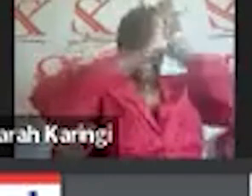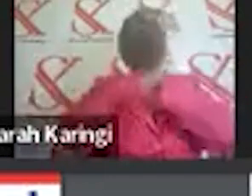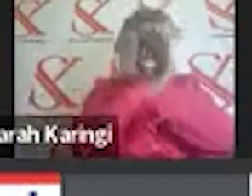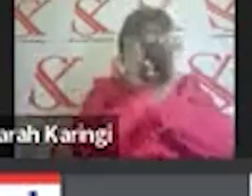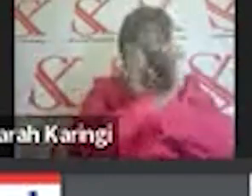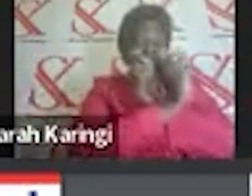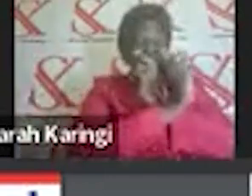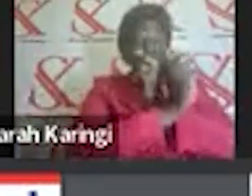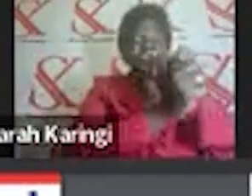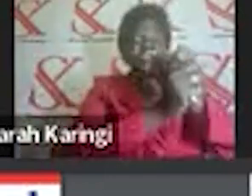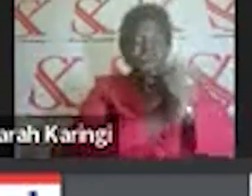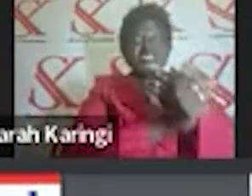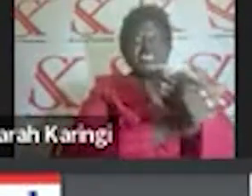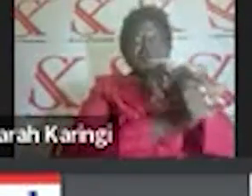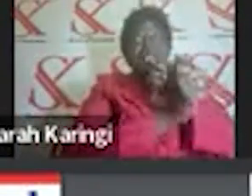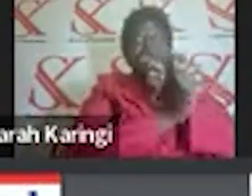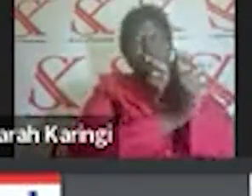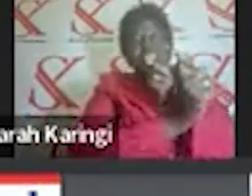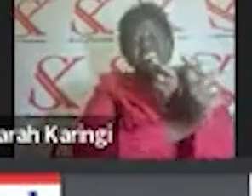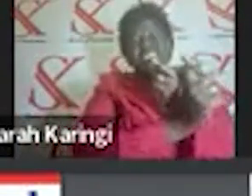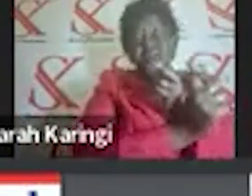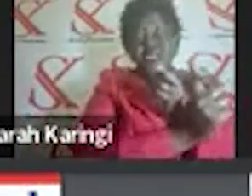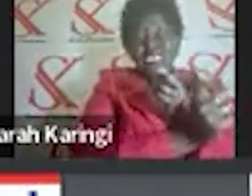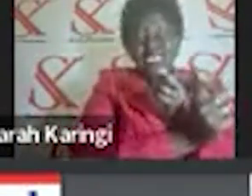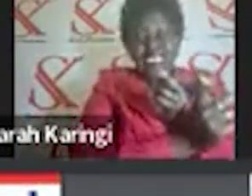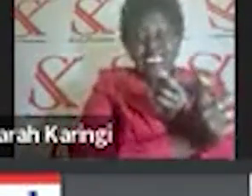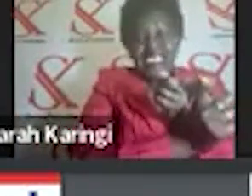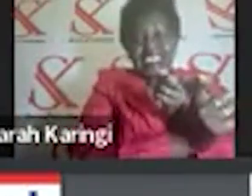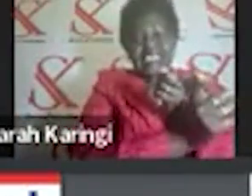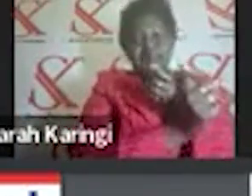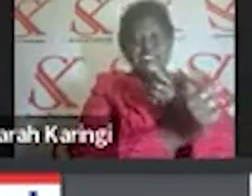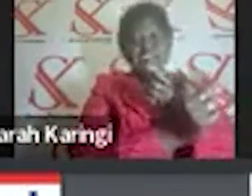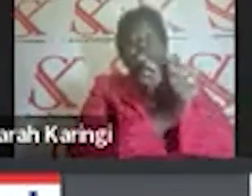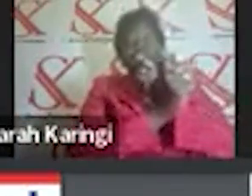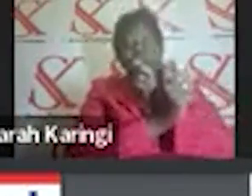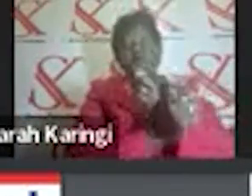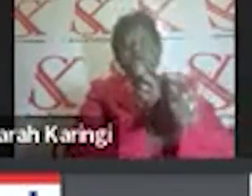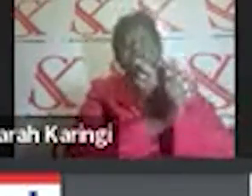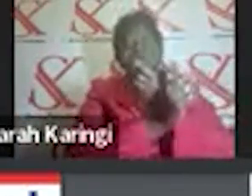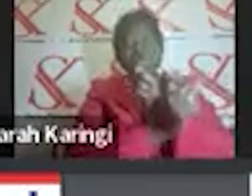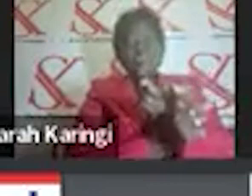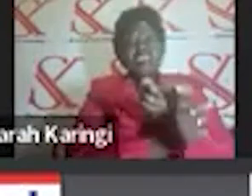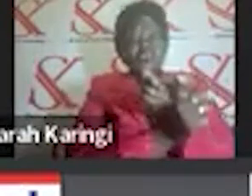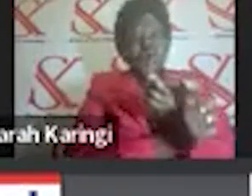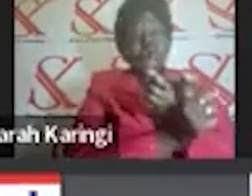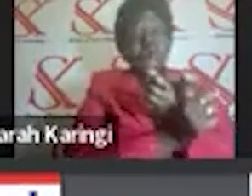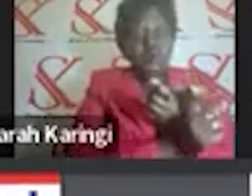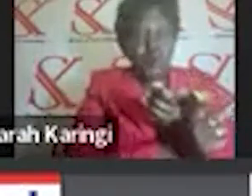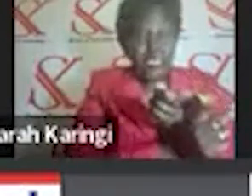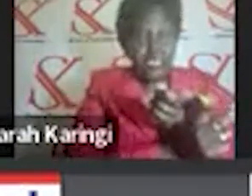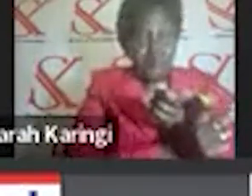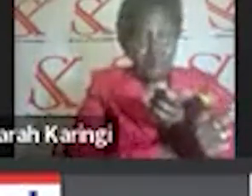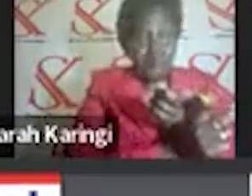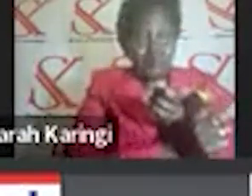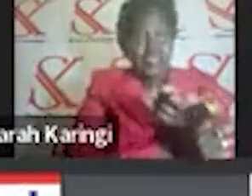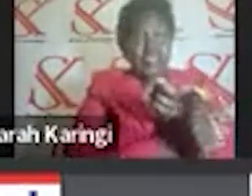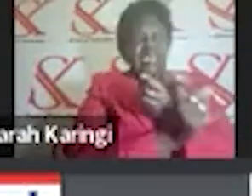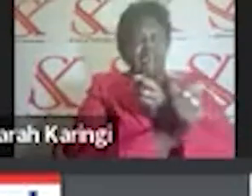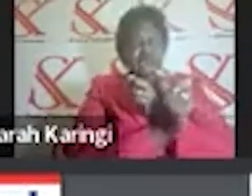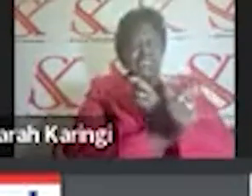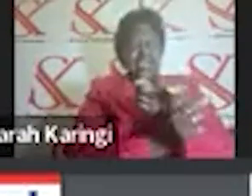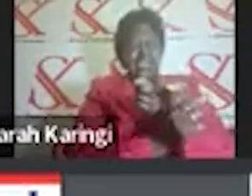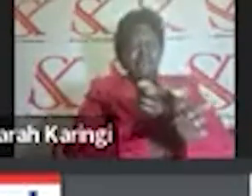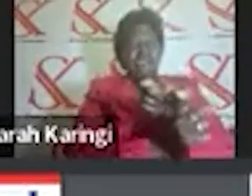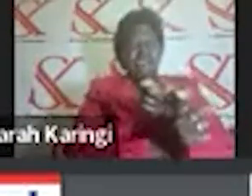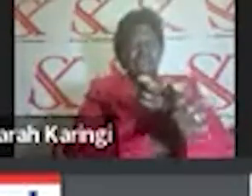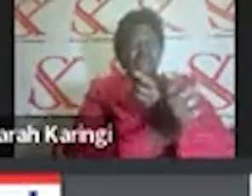are interconnected like this. So it means when you are interconnected like that, it means you form a very strong bond. Then